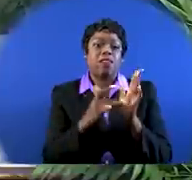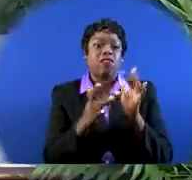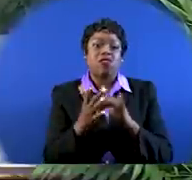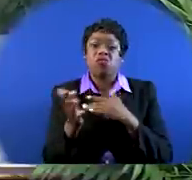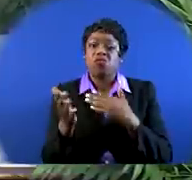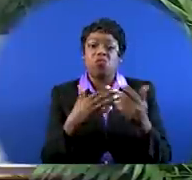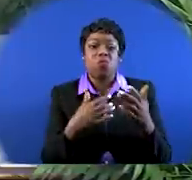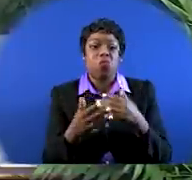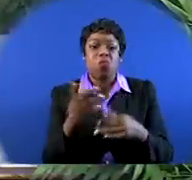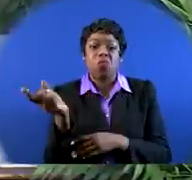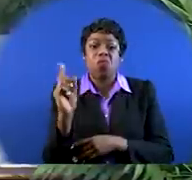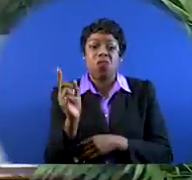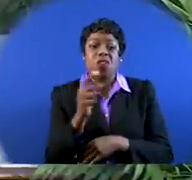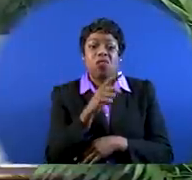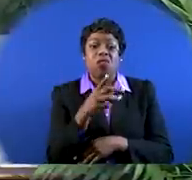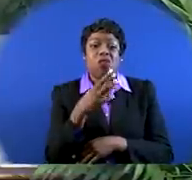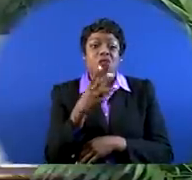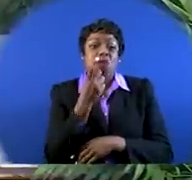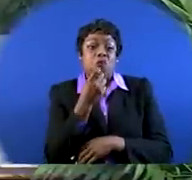you are, you might be on